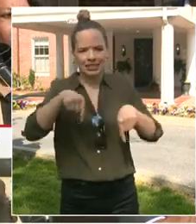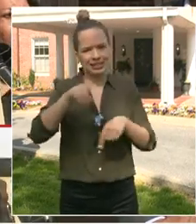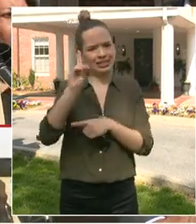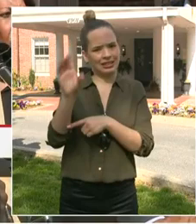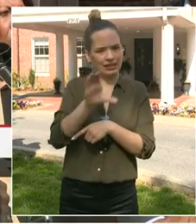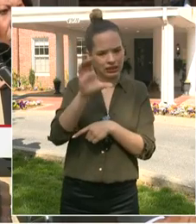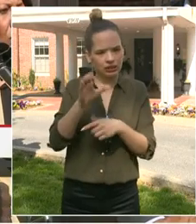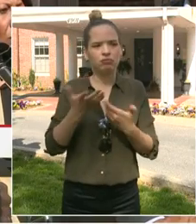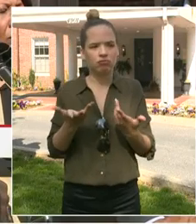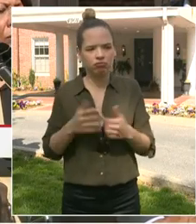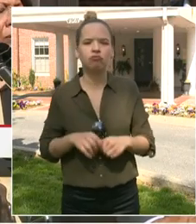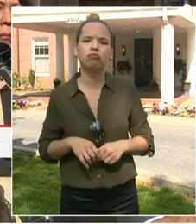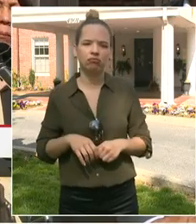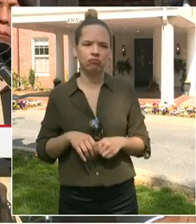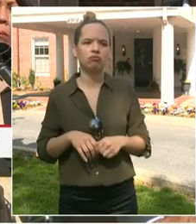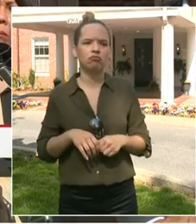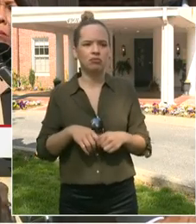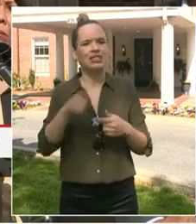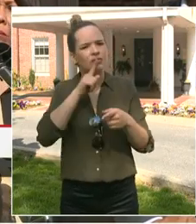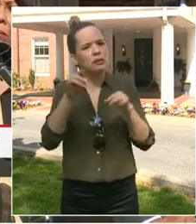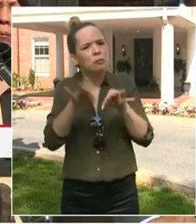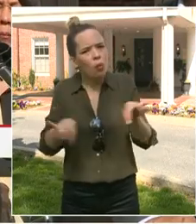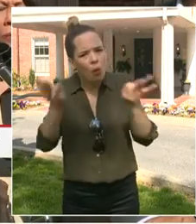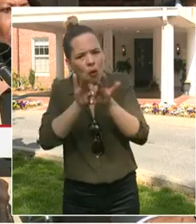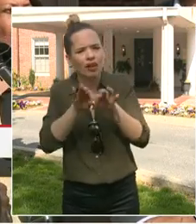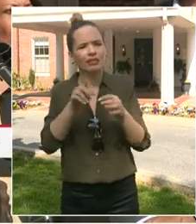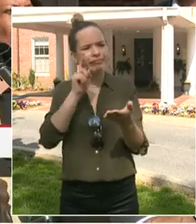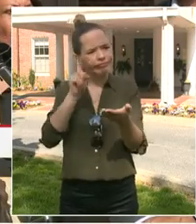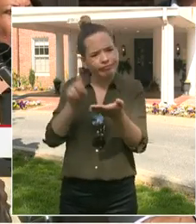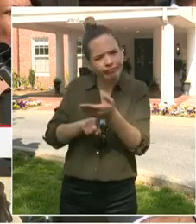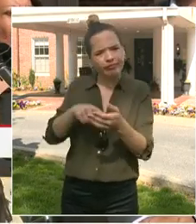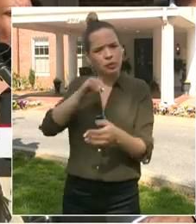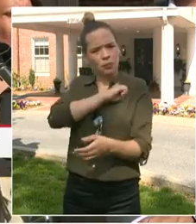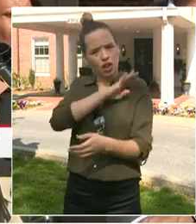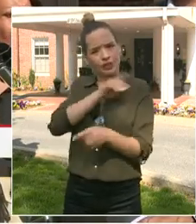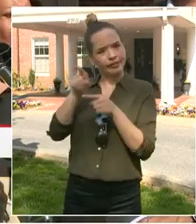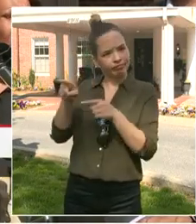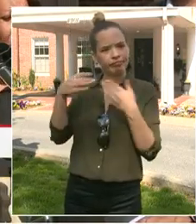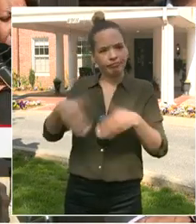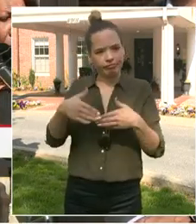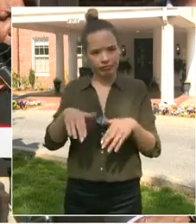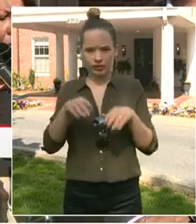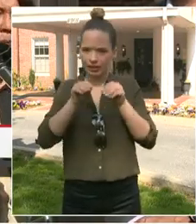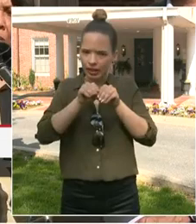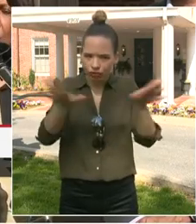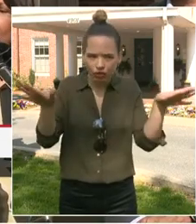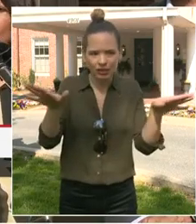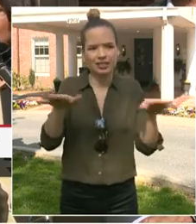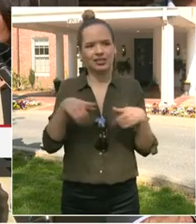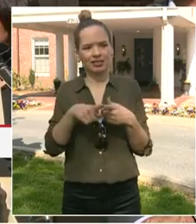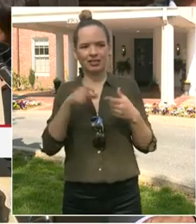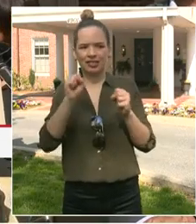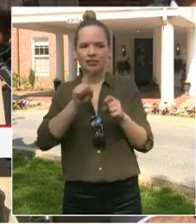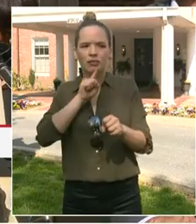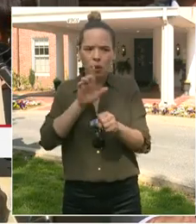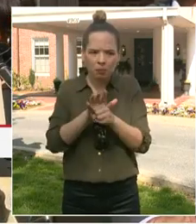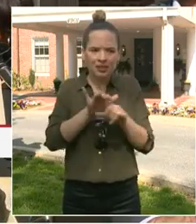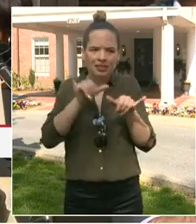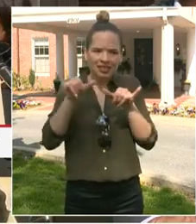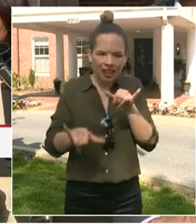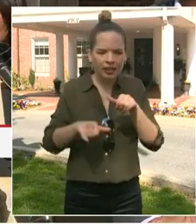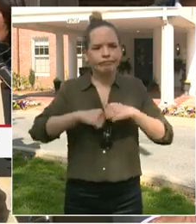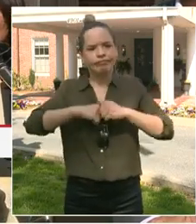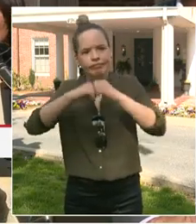it's notable that throughout the pandemic, the Bowser administration remained committed to implementing the recommendations of